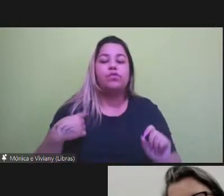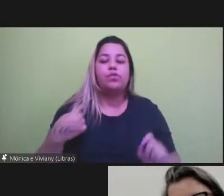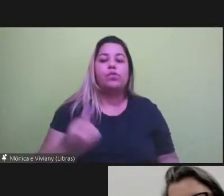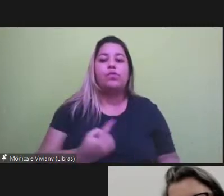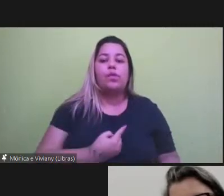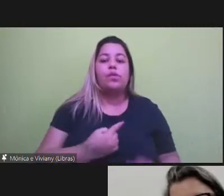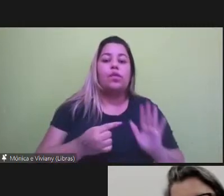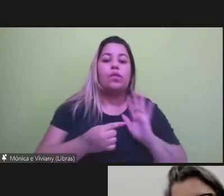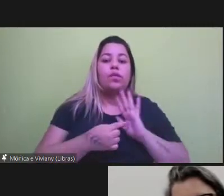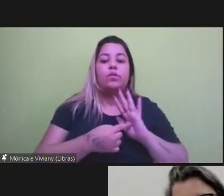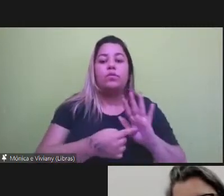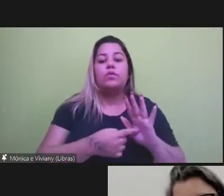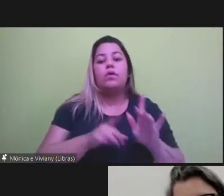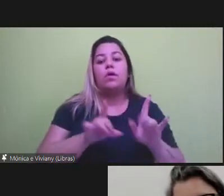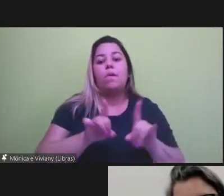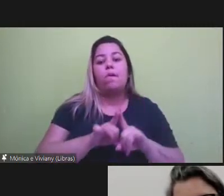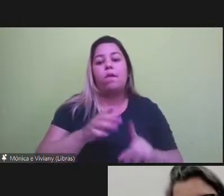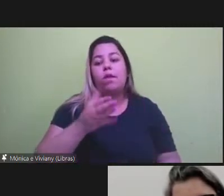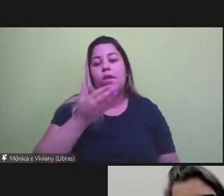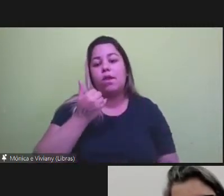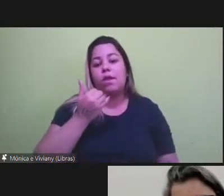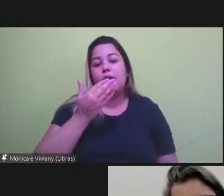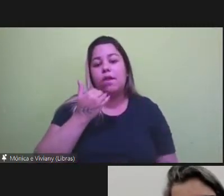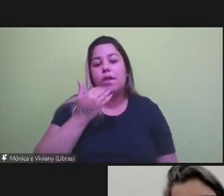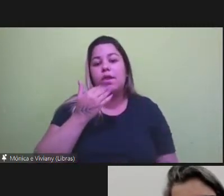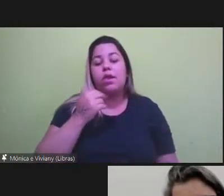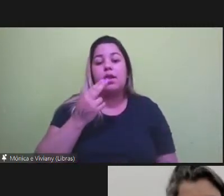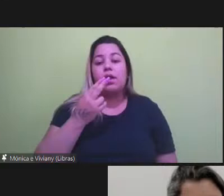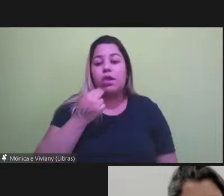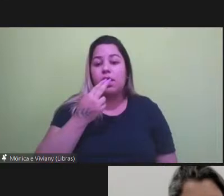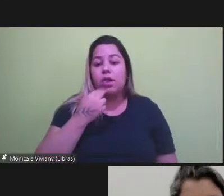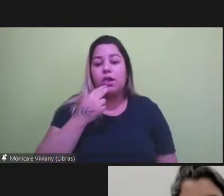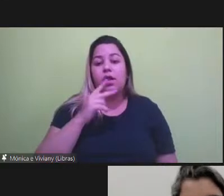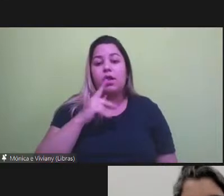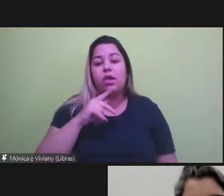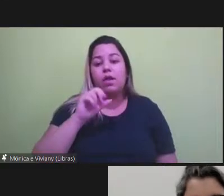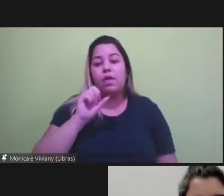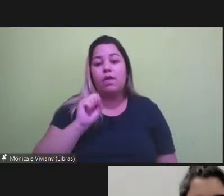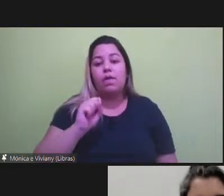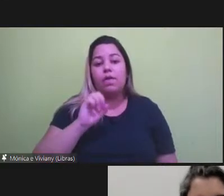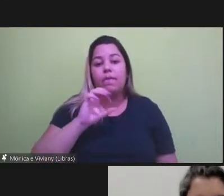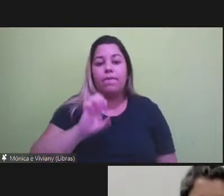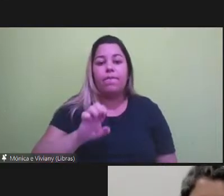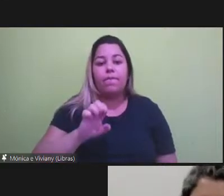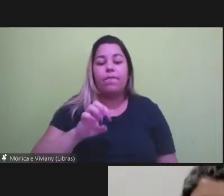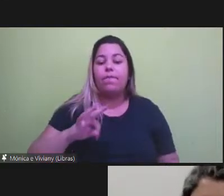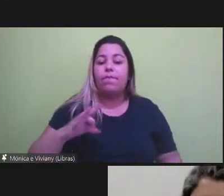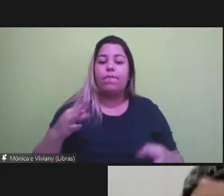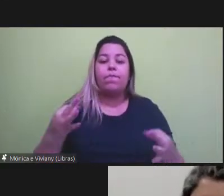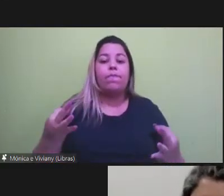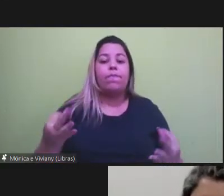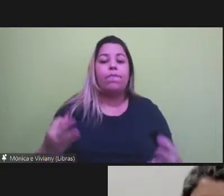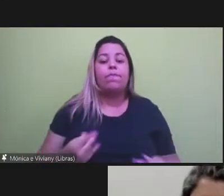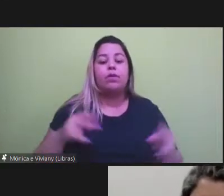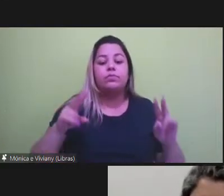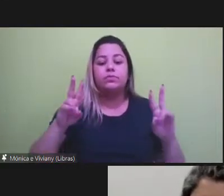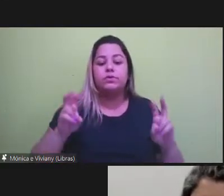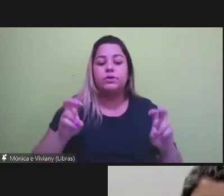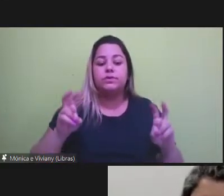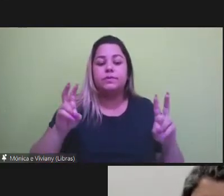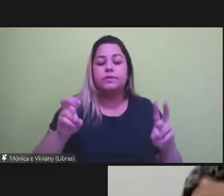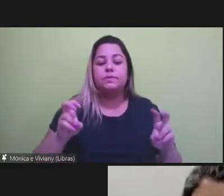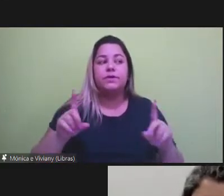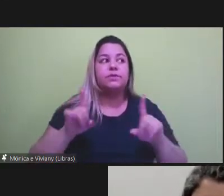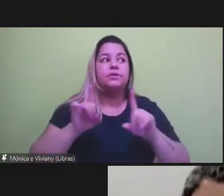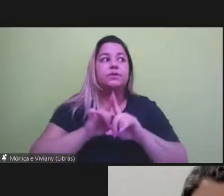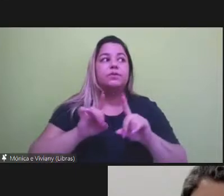that what helped us, not only in relation to food and nutrition, but in the PSE as a whole, all